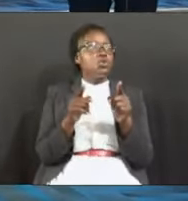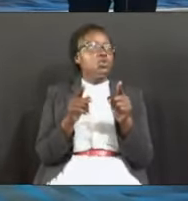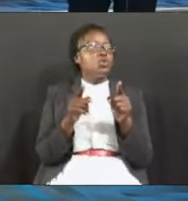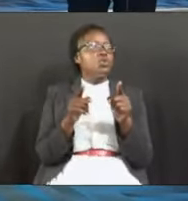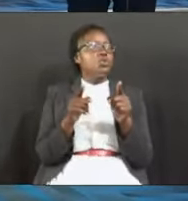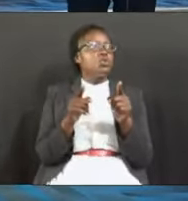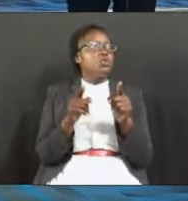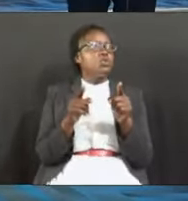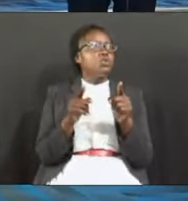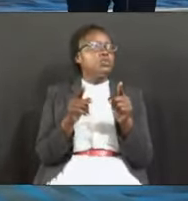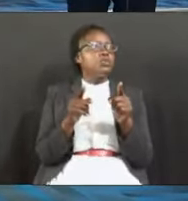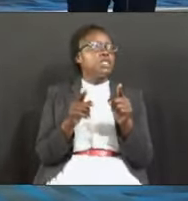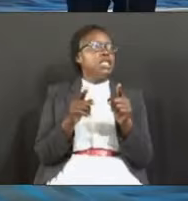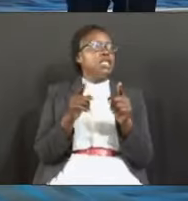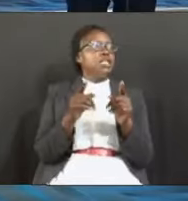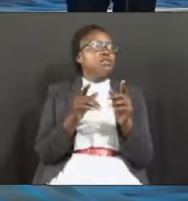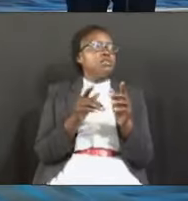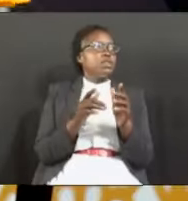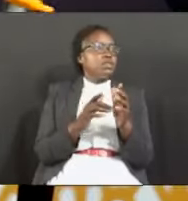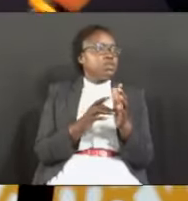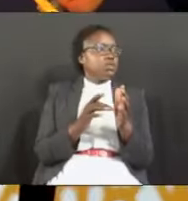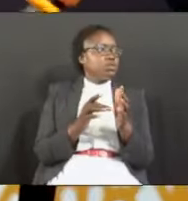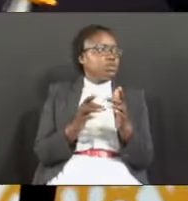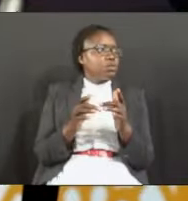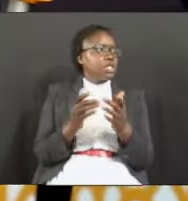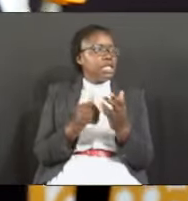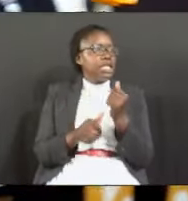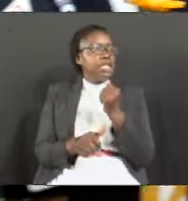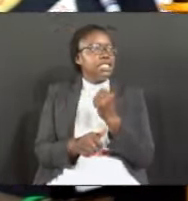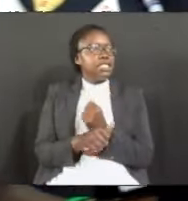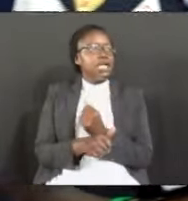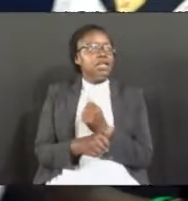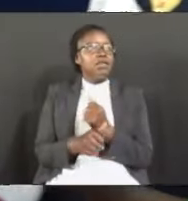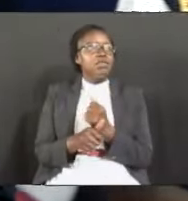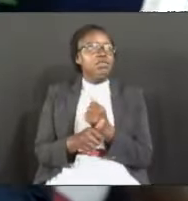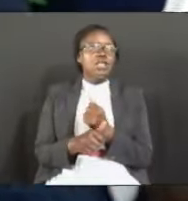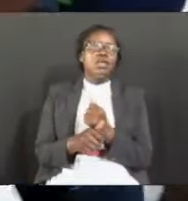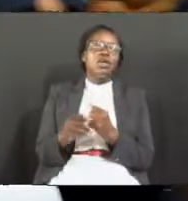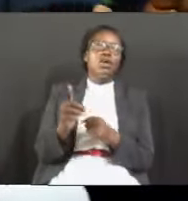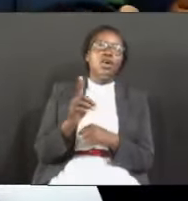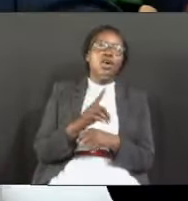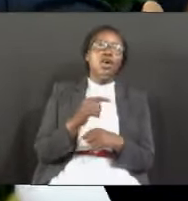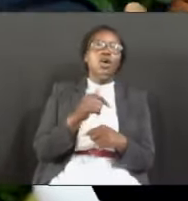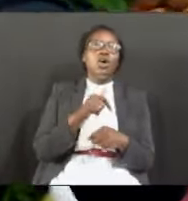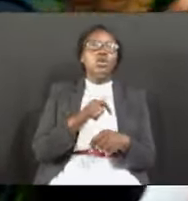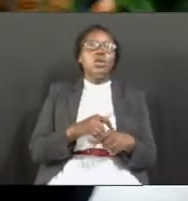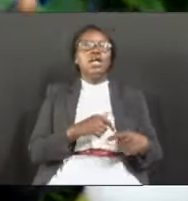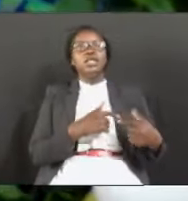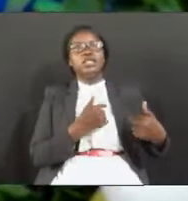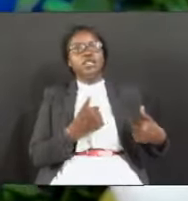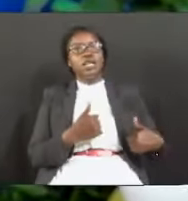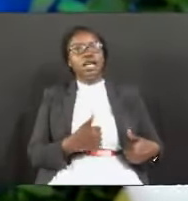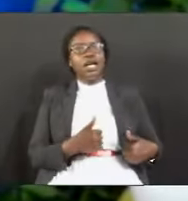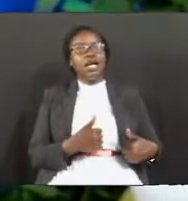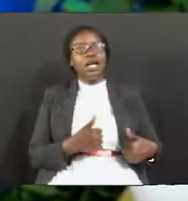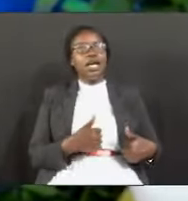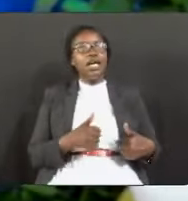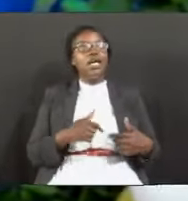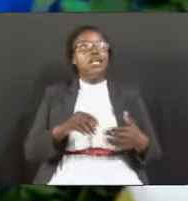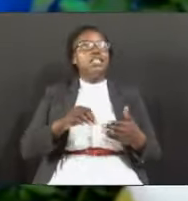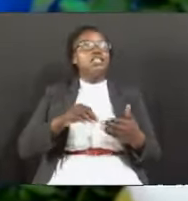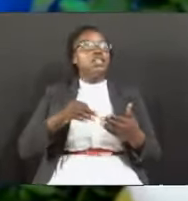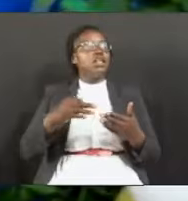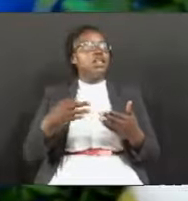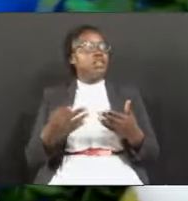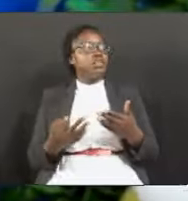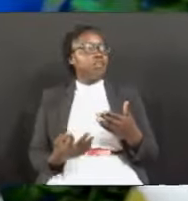Those who are pain, just come to him. Through days of toil, don't know what is the wilderness this morning. Just come to